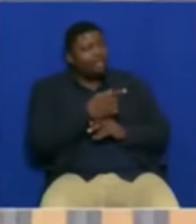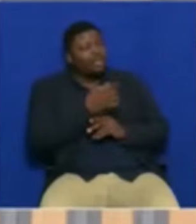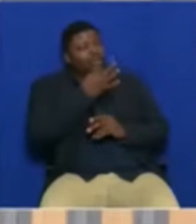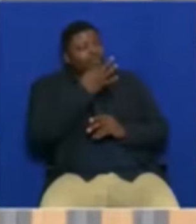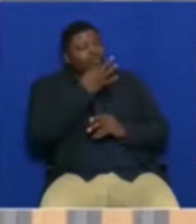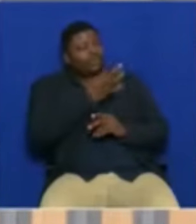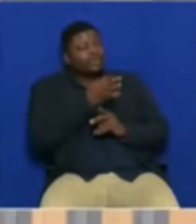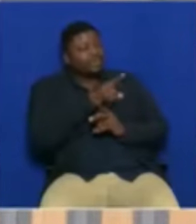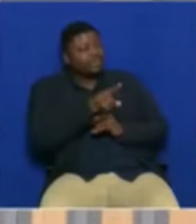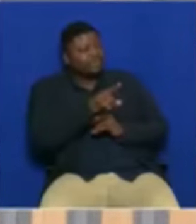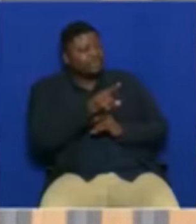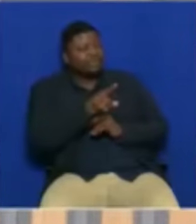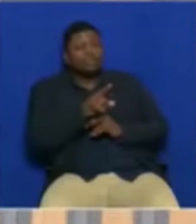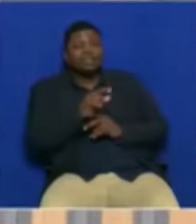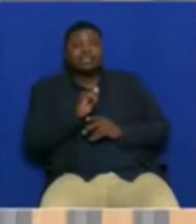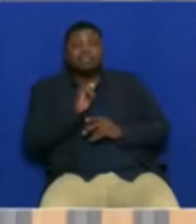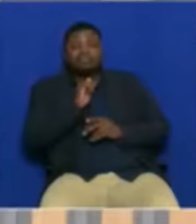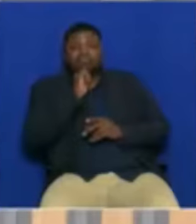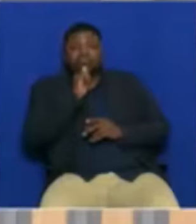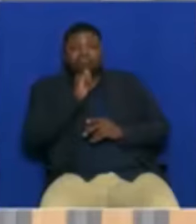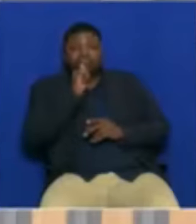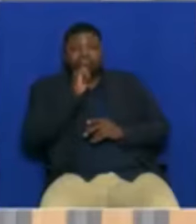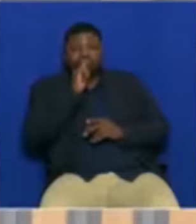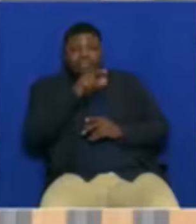despite the provisions of Section